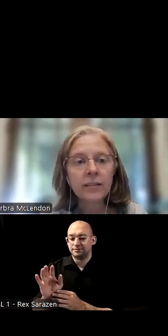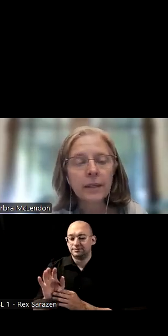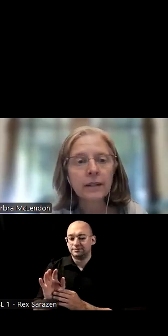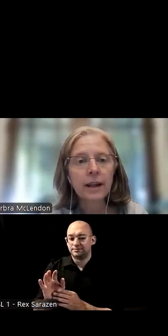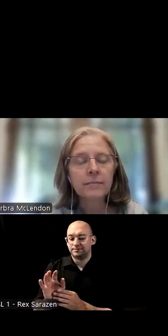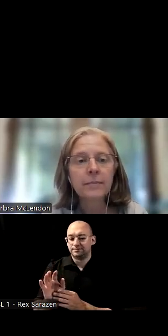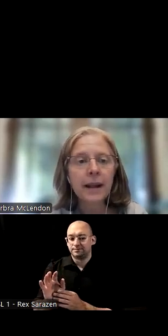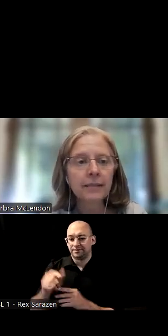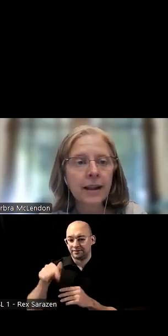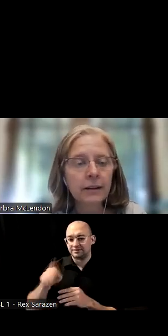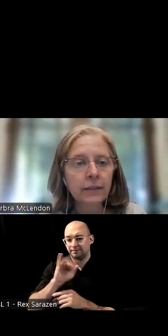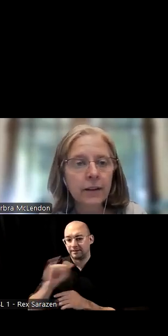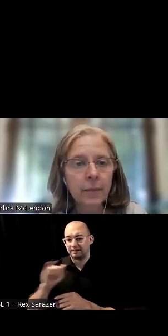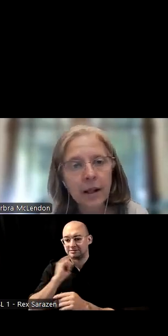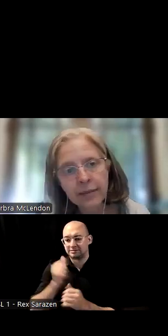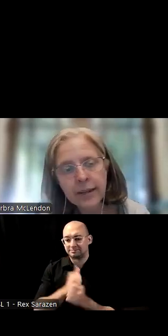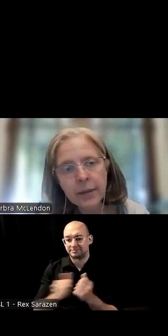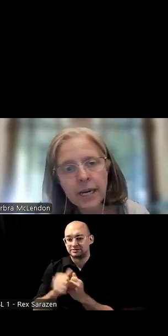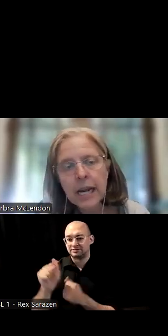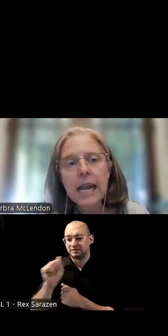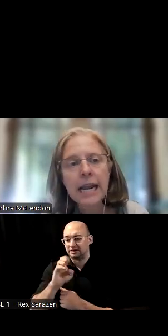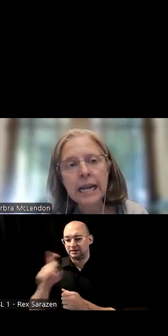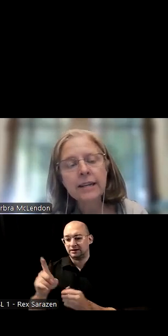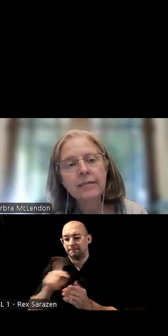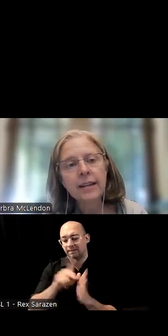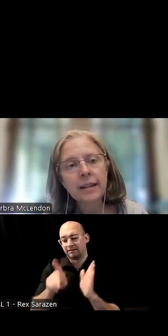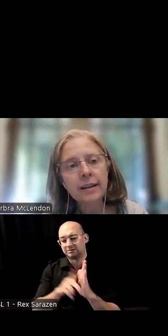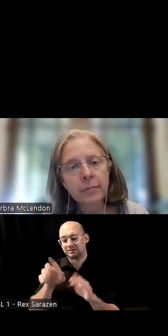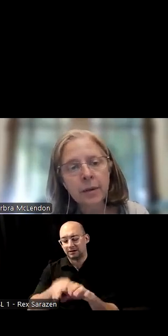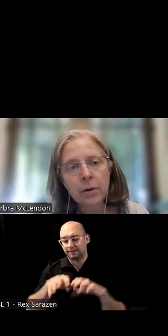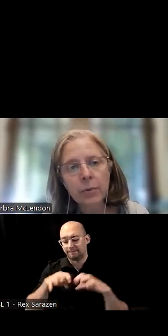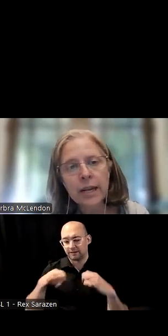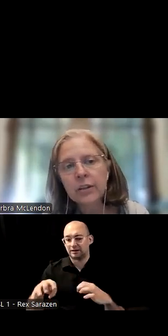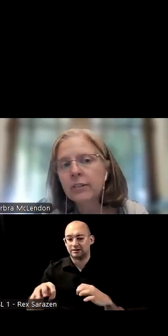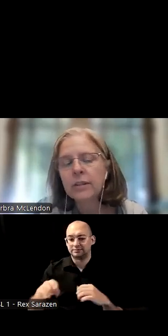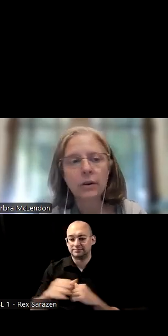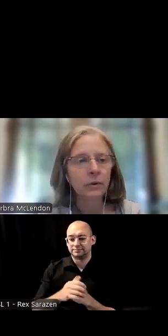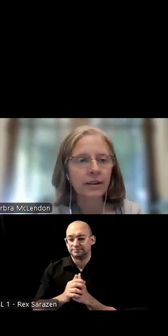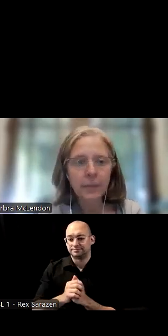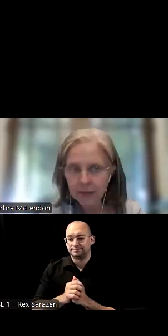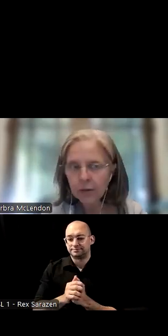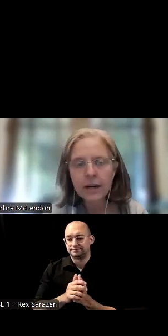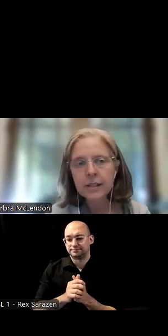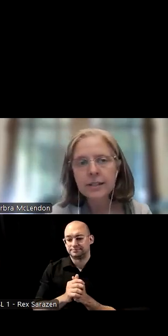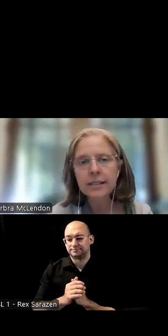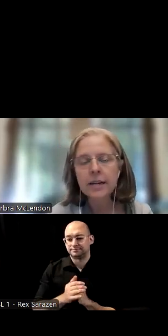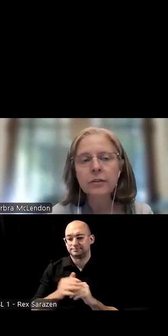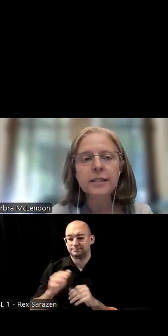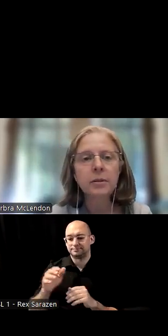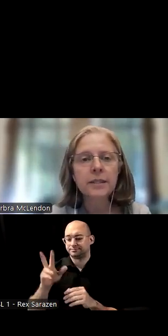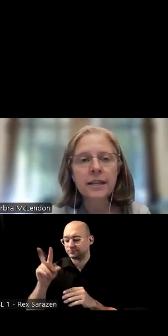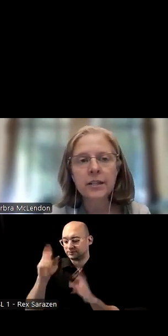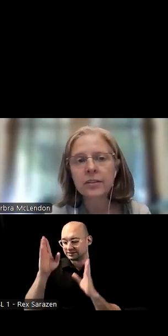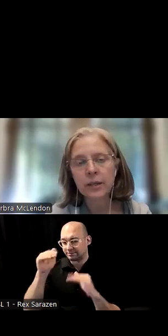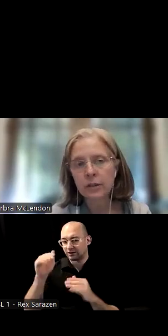So this bill did pass out of the policy committee, and it's in Assembly Appropriations. We don't expect there to be cost to the state for